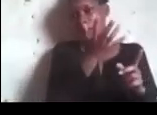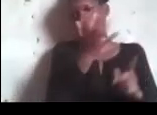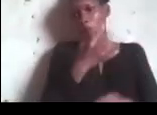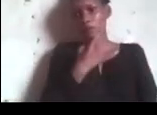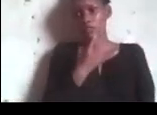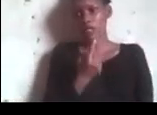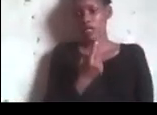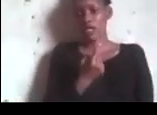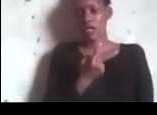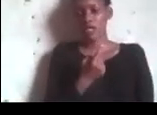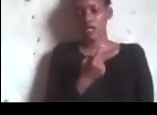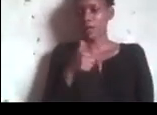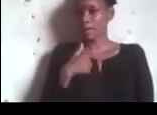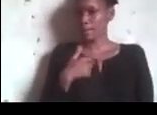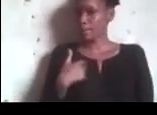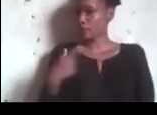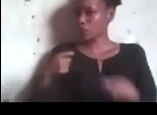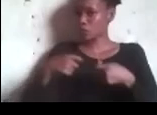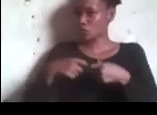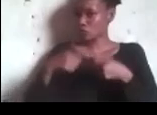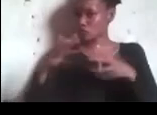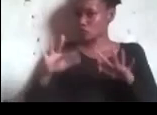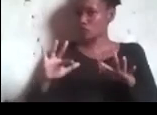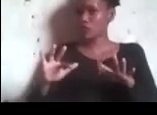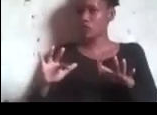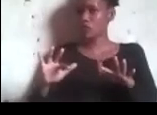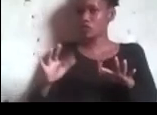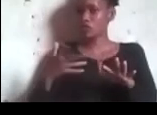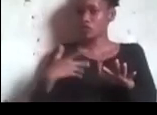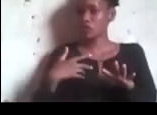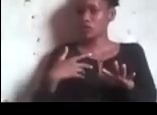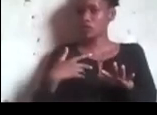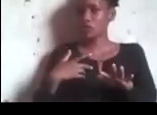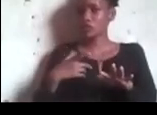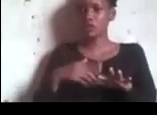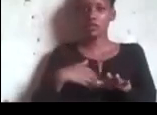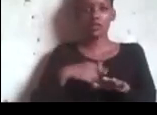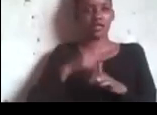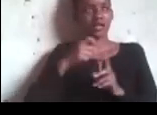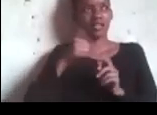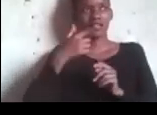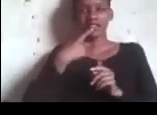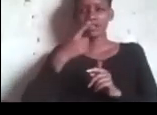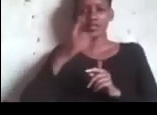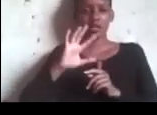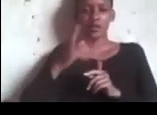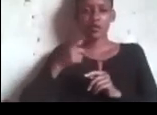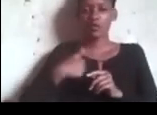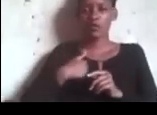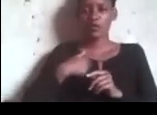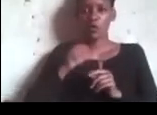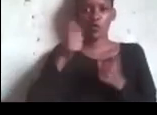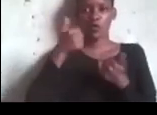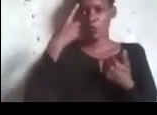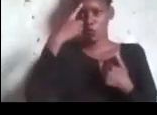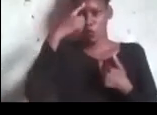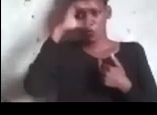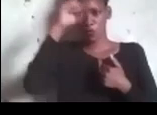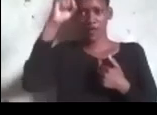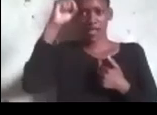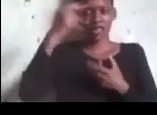I contributed to the child's expenses. Someone will say, no, you didn't contribute in good faith, or you didn't contribute